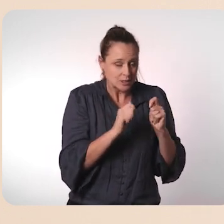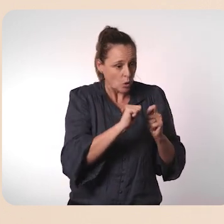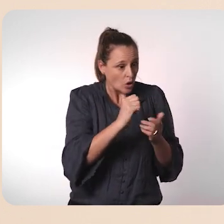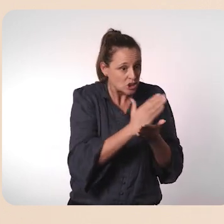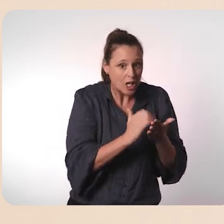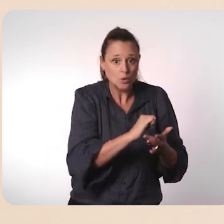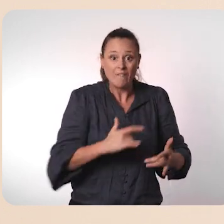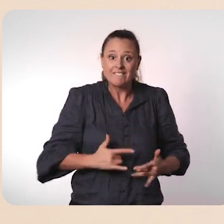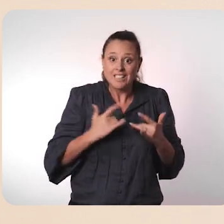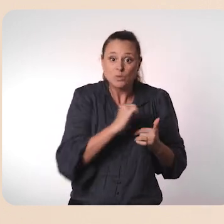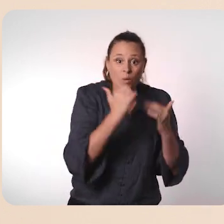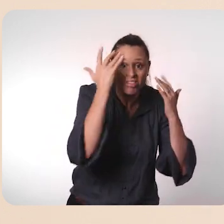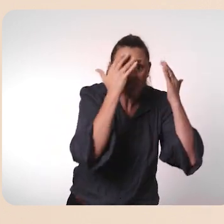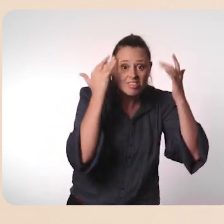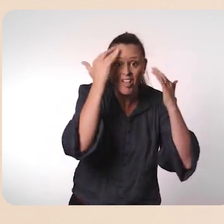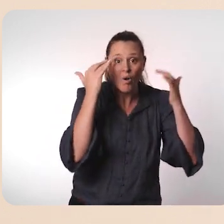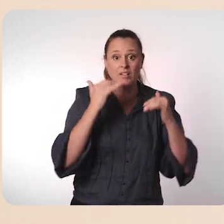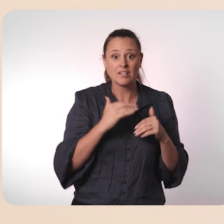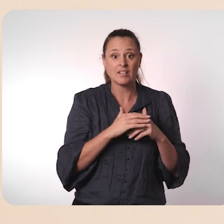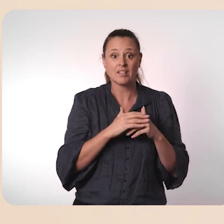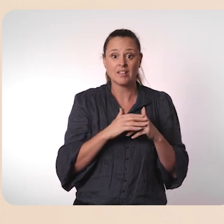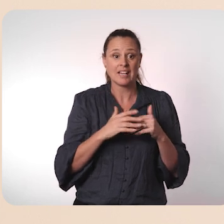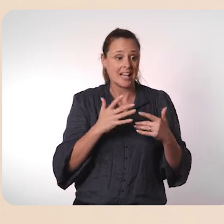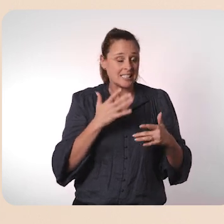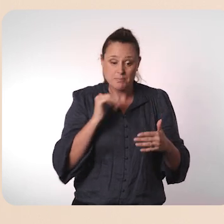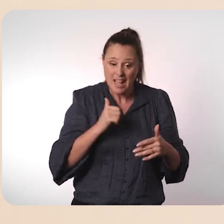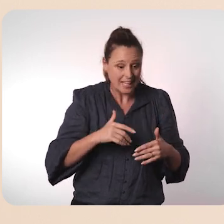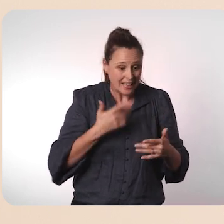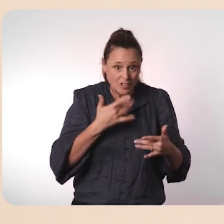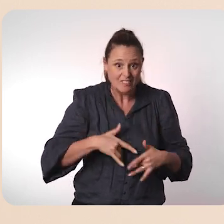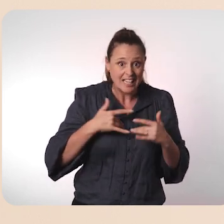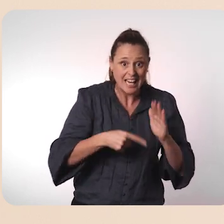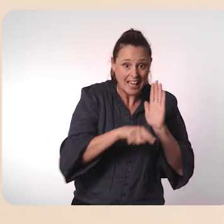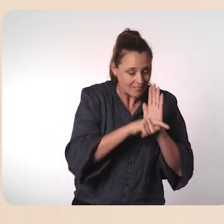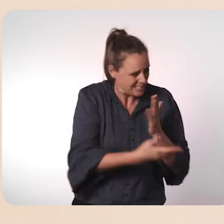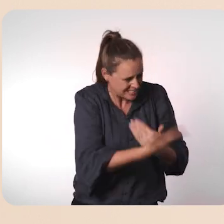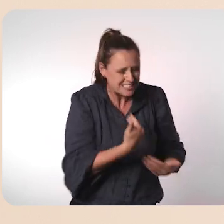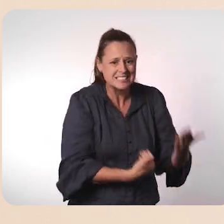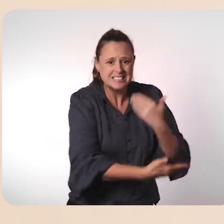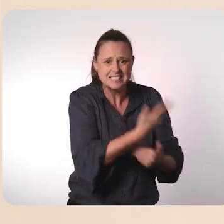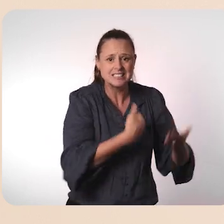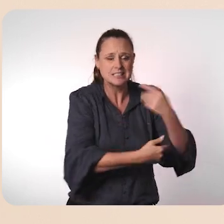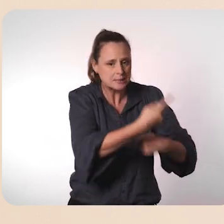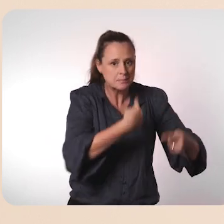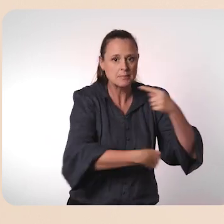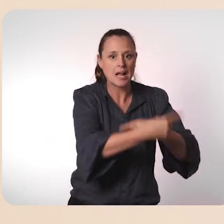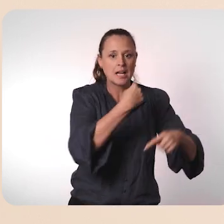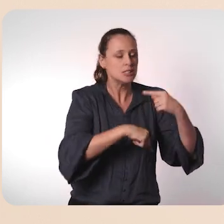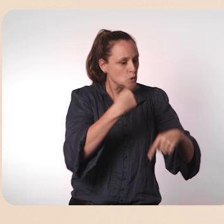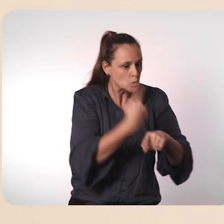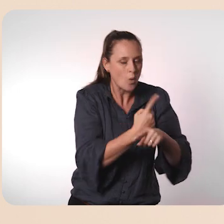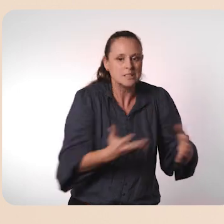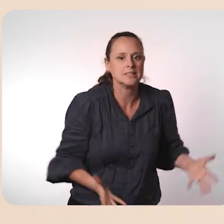And even if those feelings are negative, maybe if we can bring them out and get them to talk about it and listen to